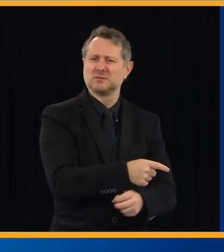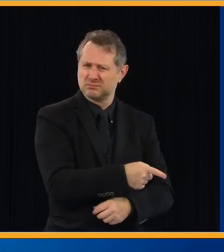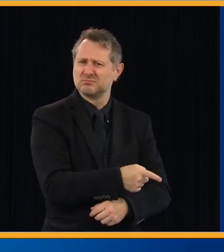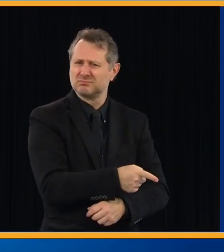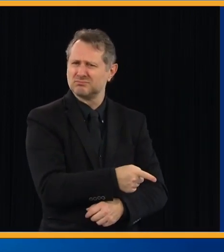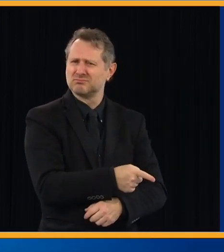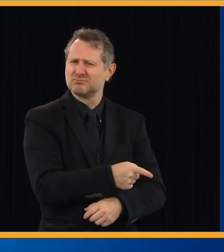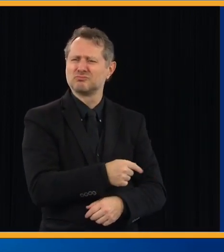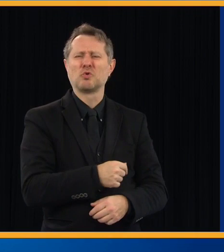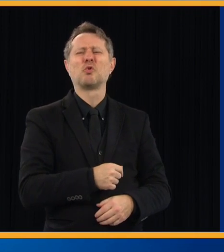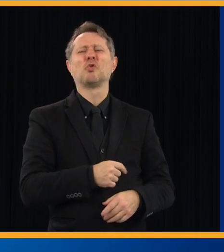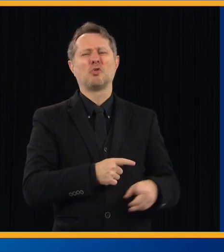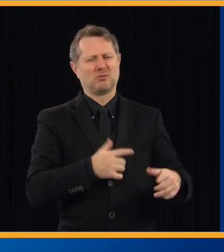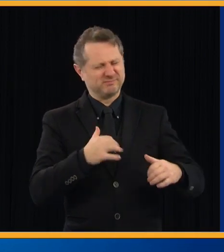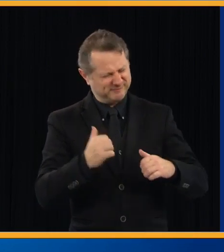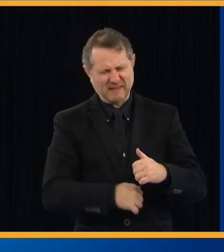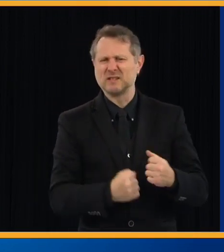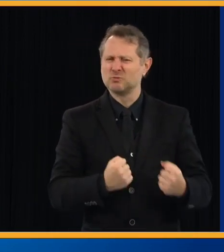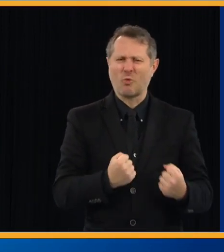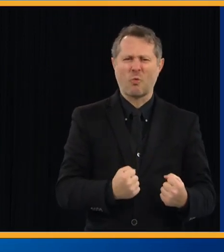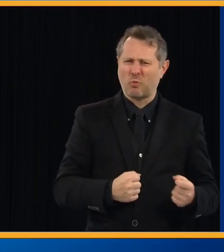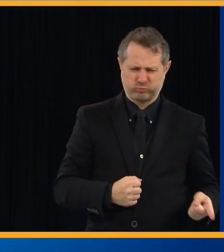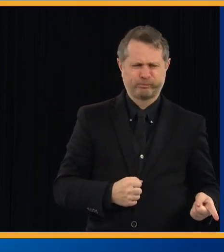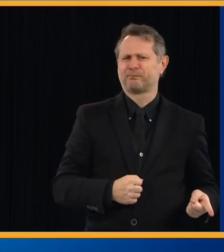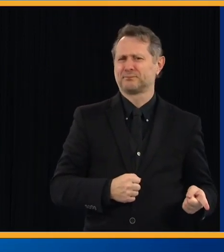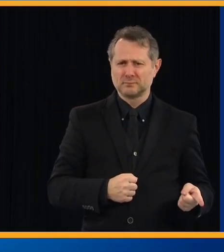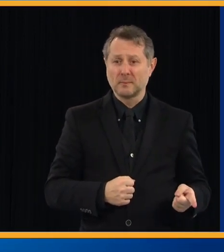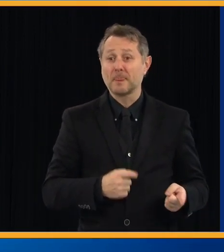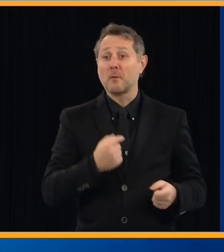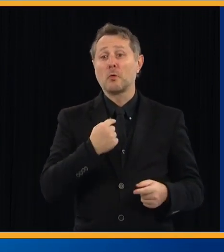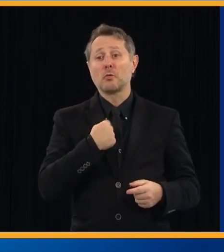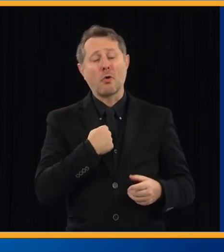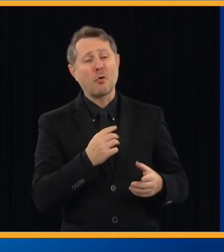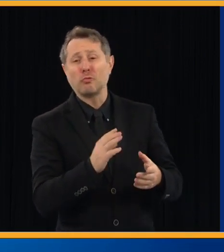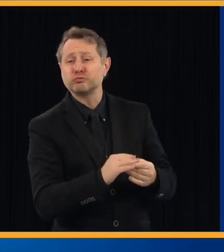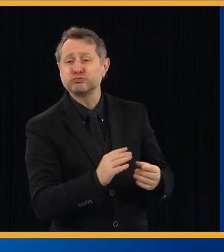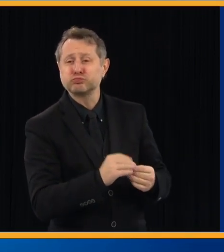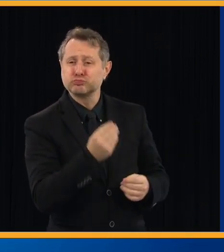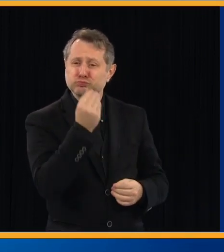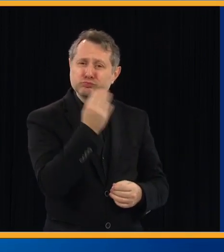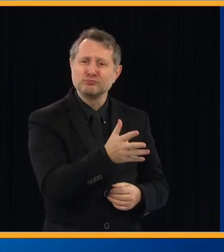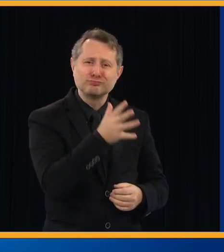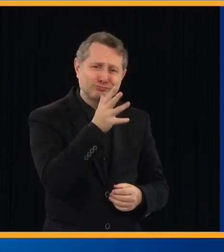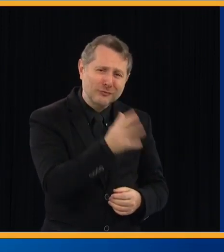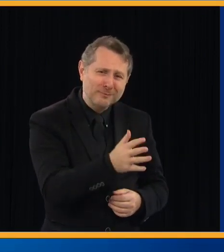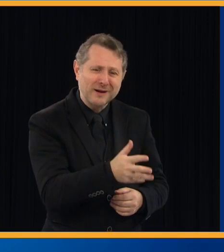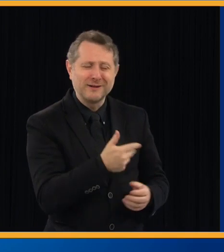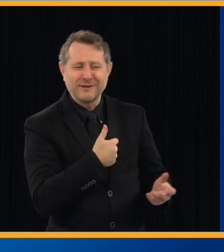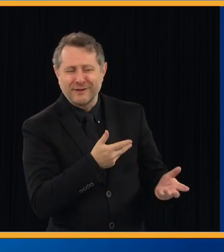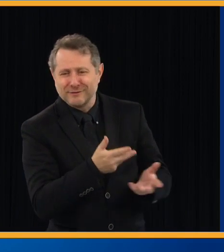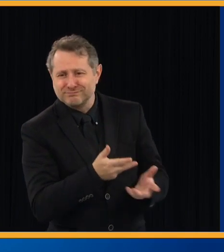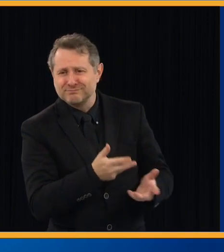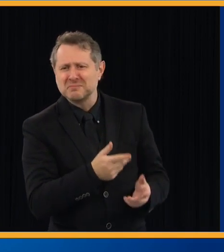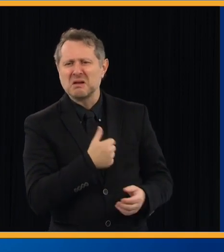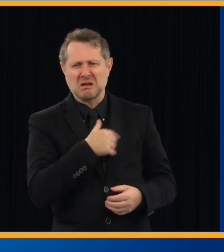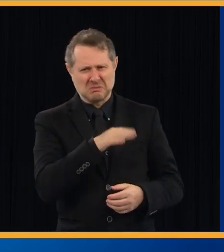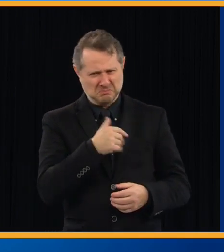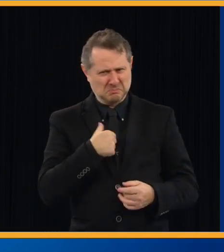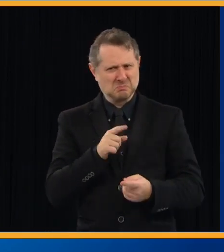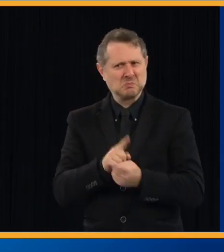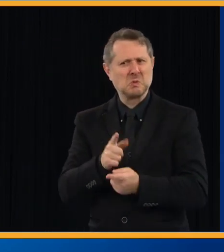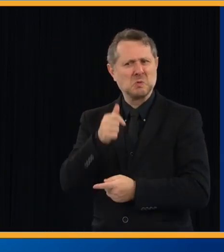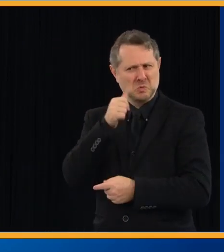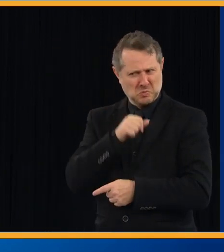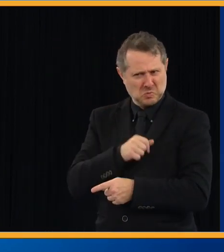rough-hewn. She was rough-hewn. And I would say to her, you know, Grandma, met this girl, met